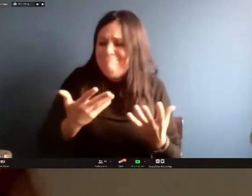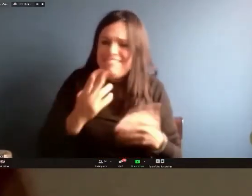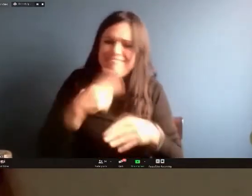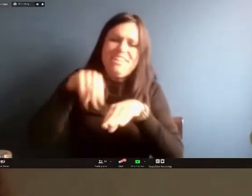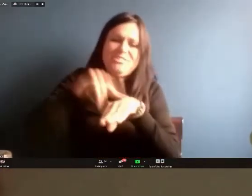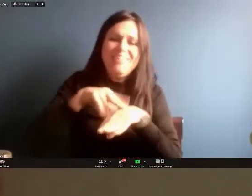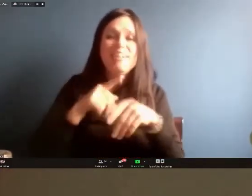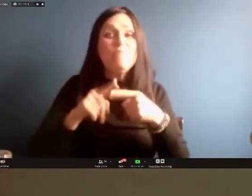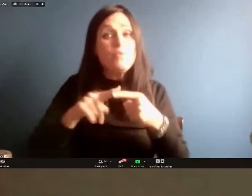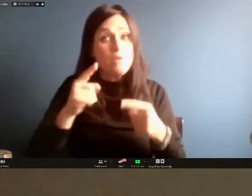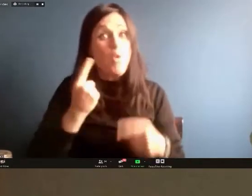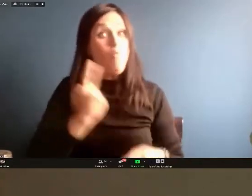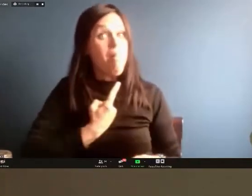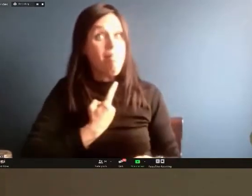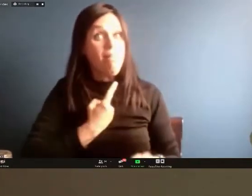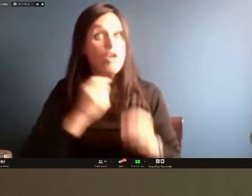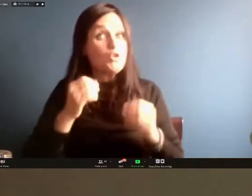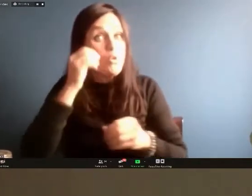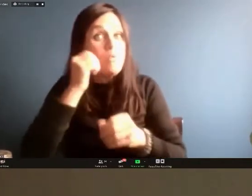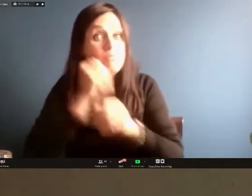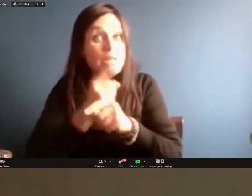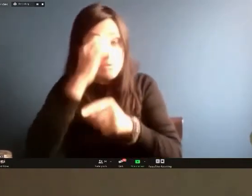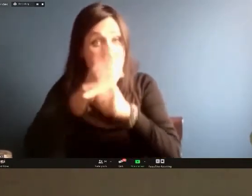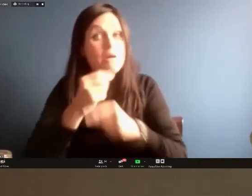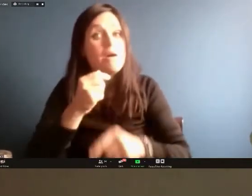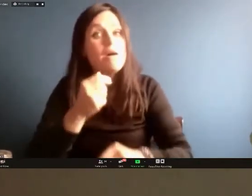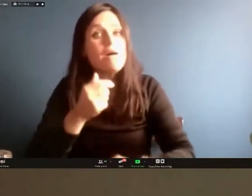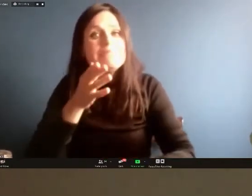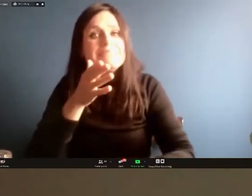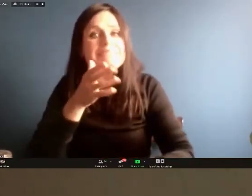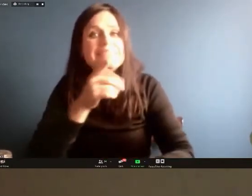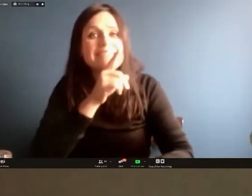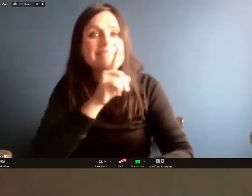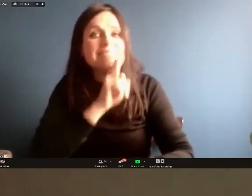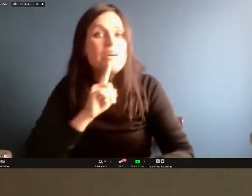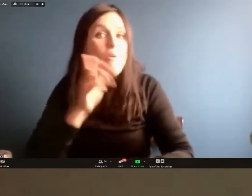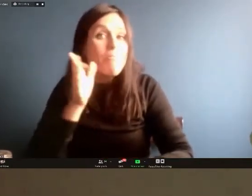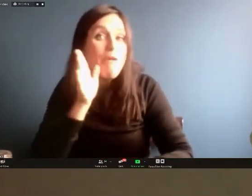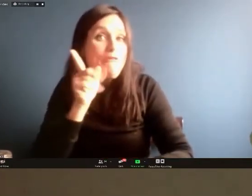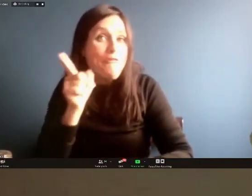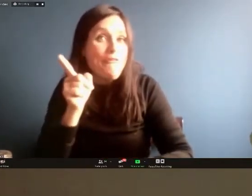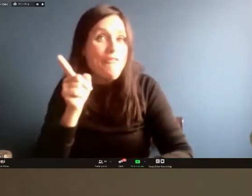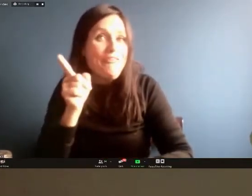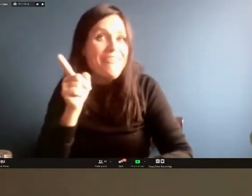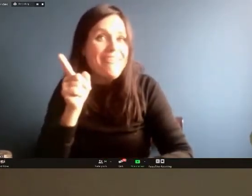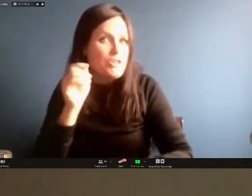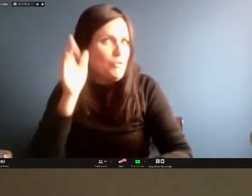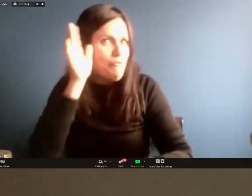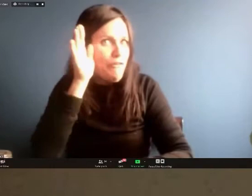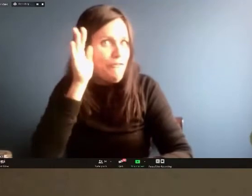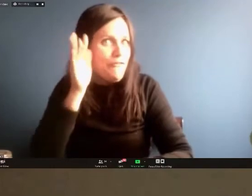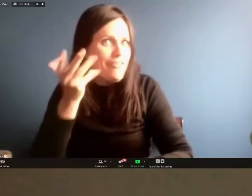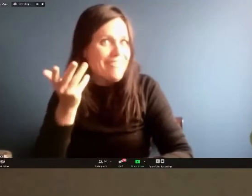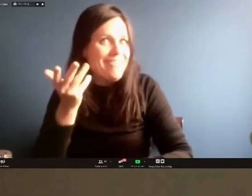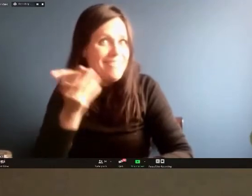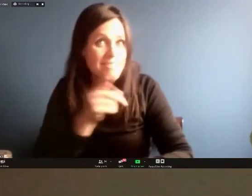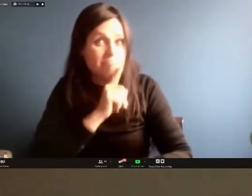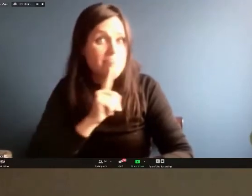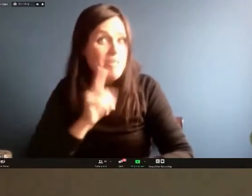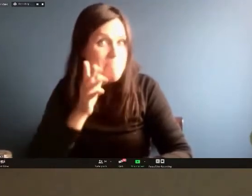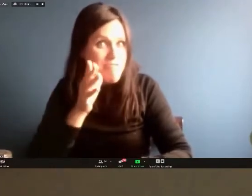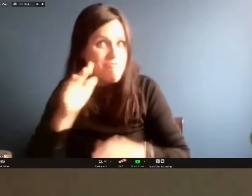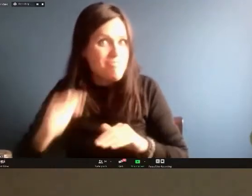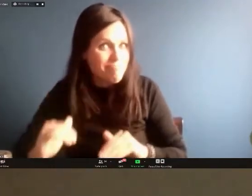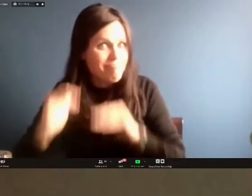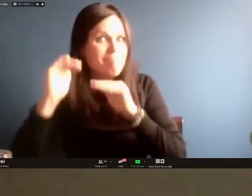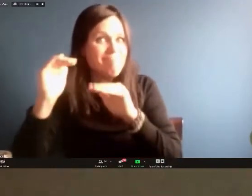I grew up with a single parent mom, and she had to work to support us. So, you know, you'll see some similarities sometimes with